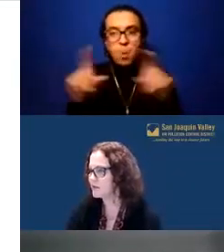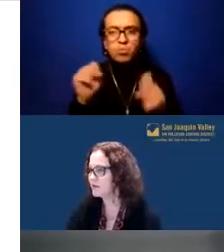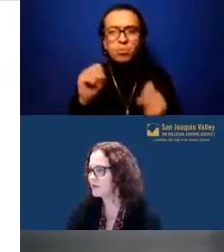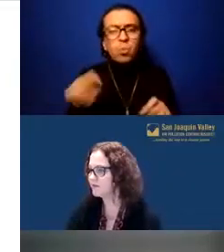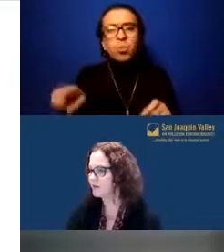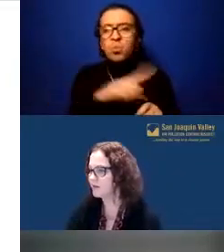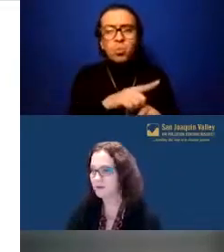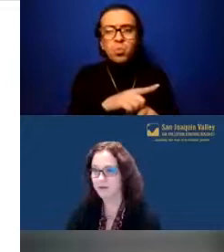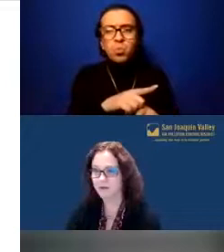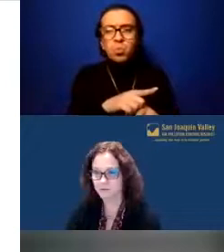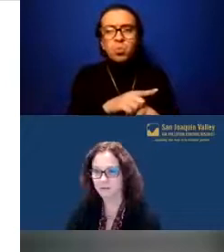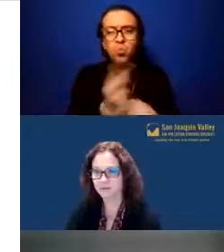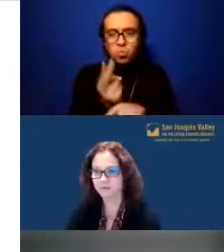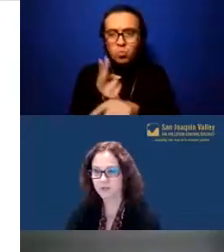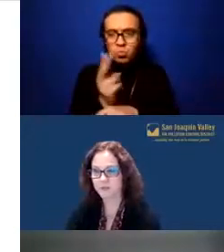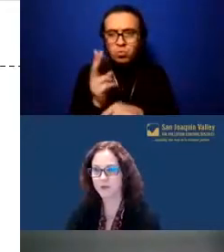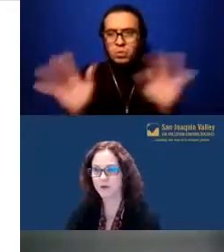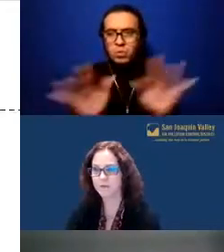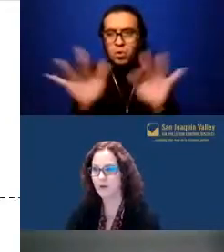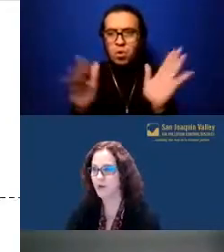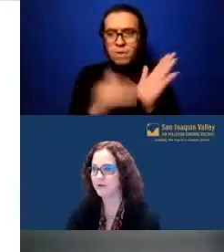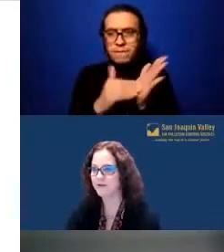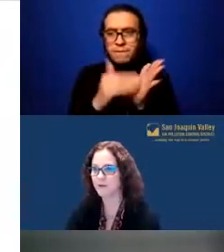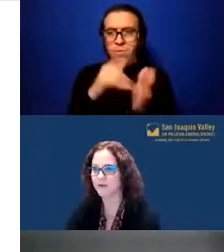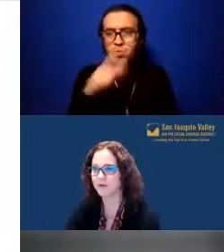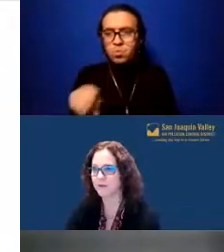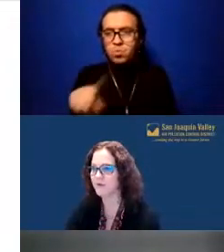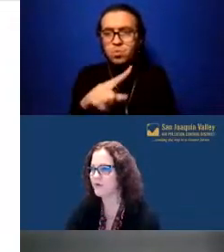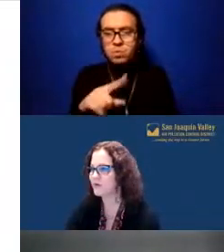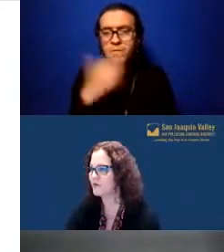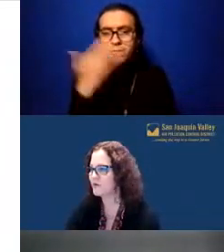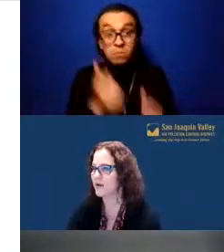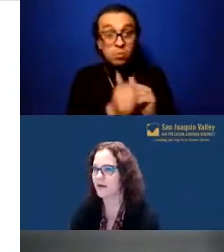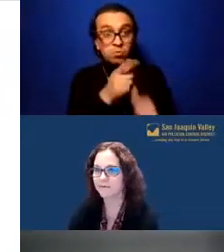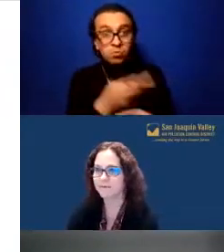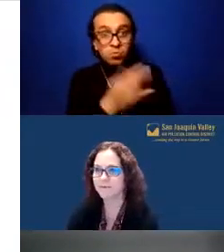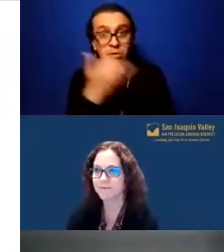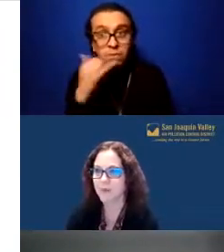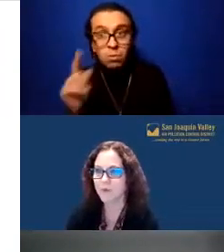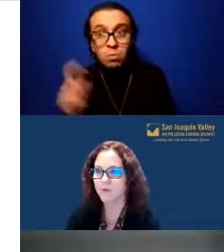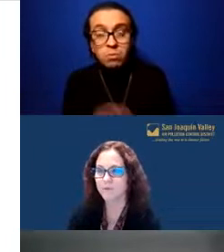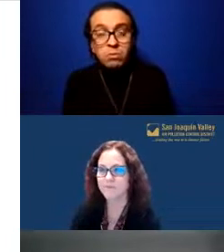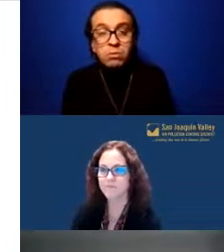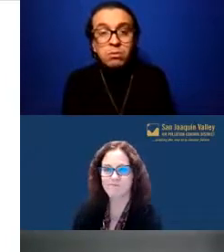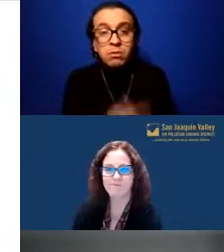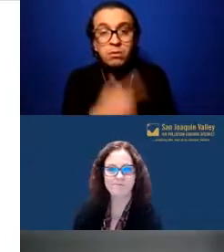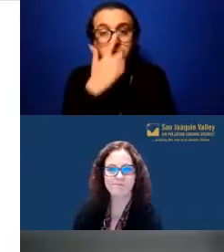that join fairly regularly through a computer, or no? Does everyone use, or most folks use a mobile